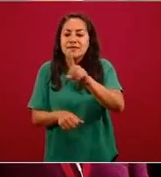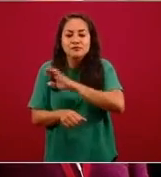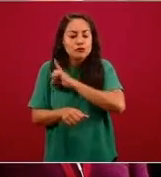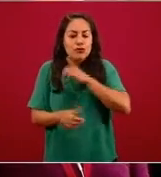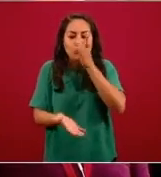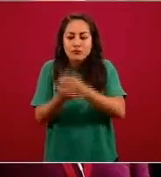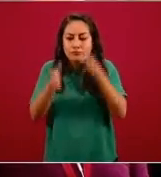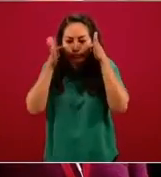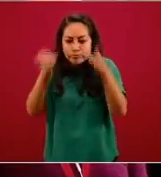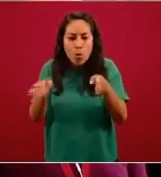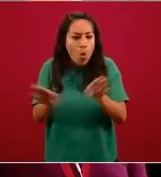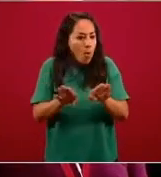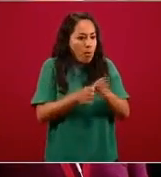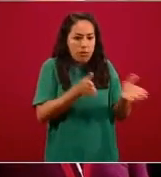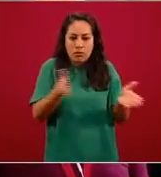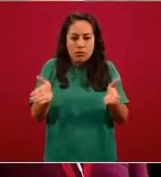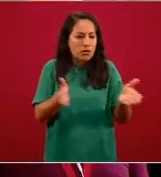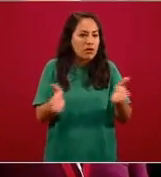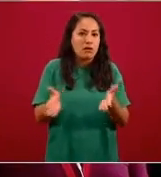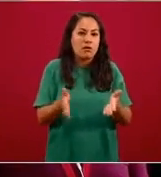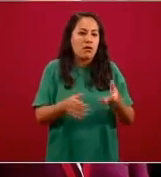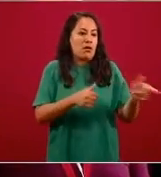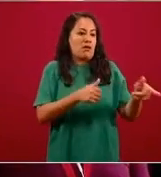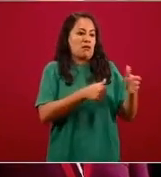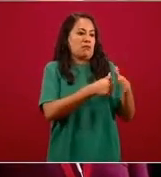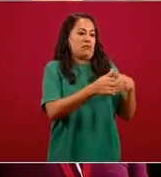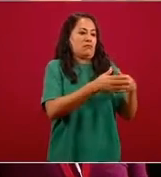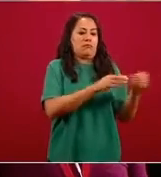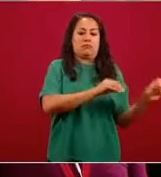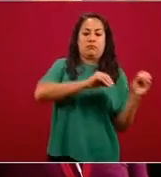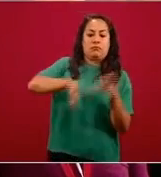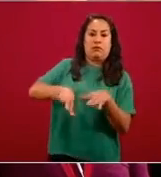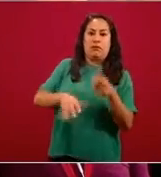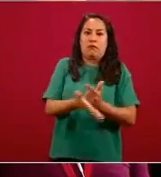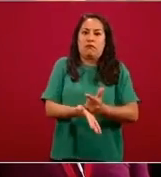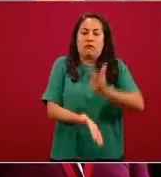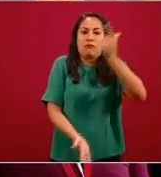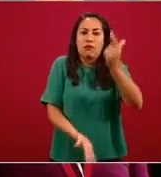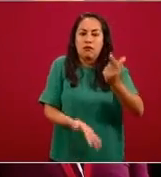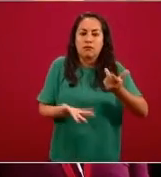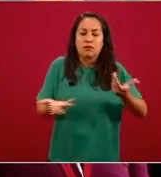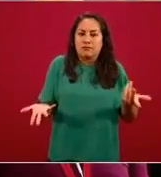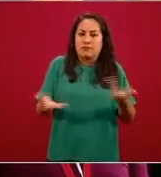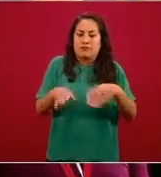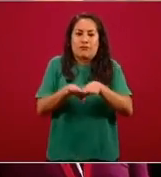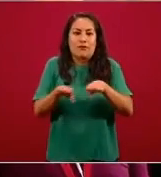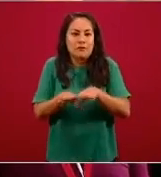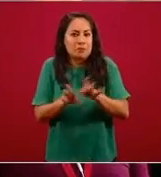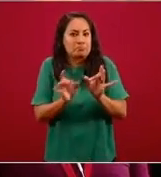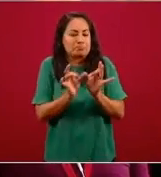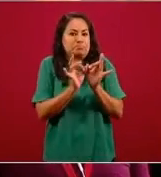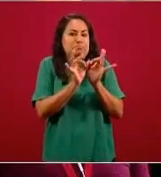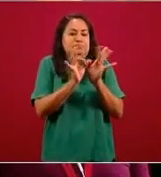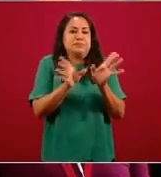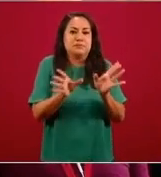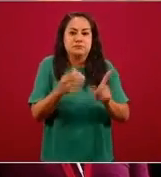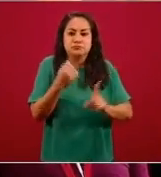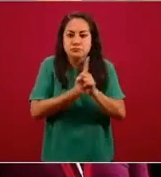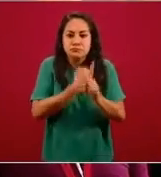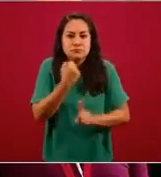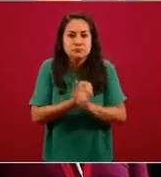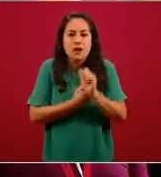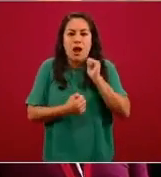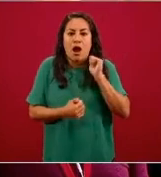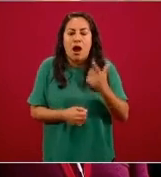patients. Is that in the agreement that they wouldn't be taking on these people? That these types